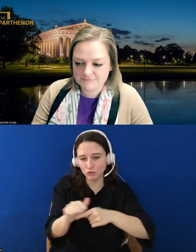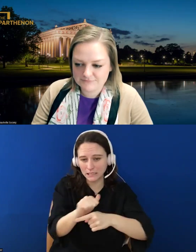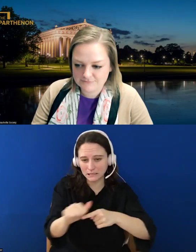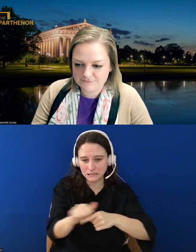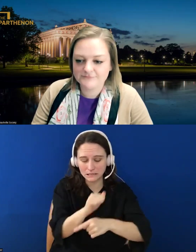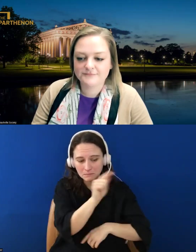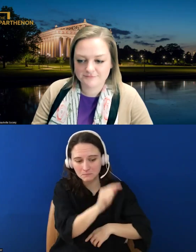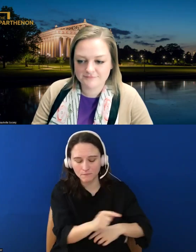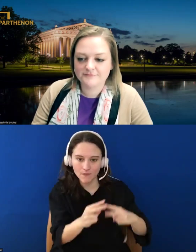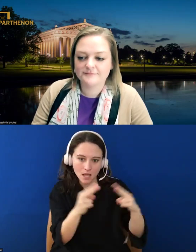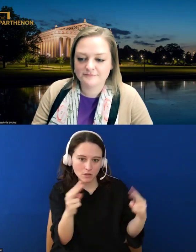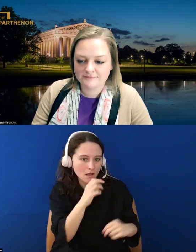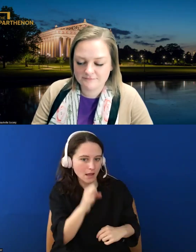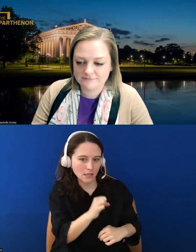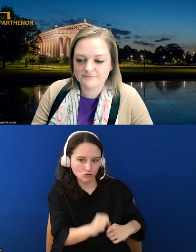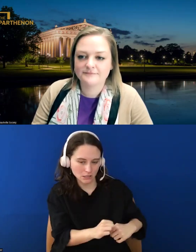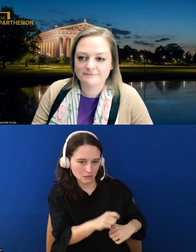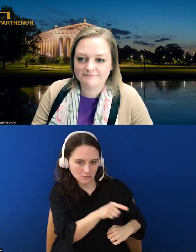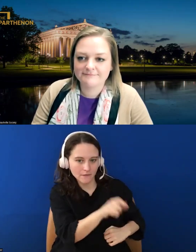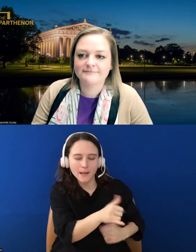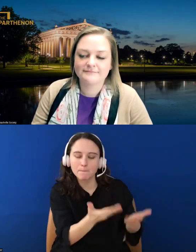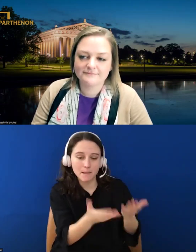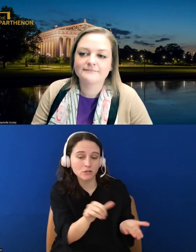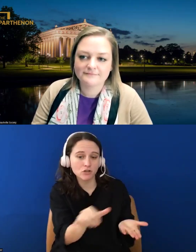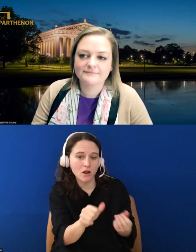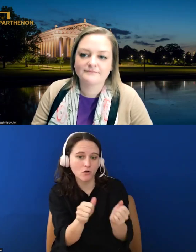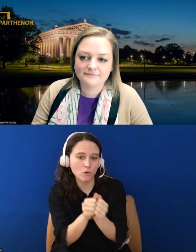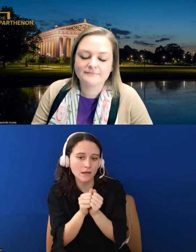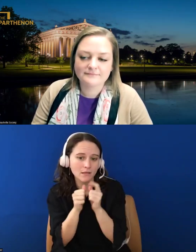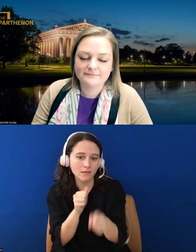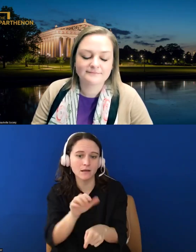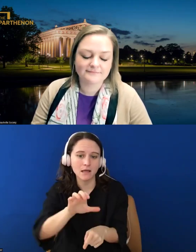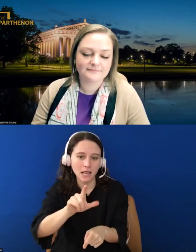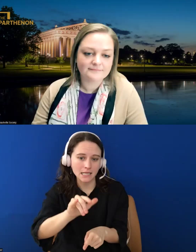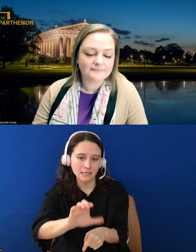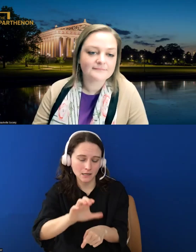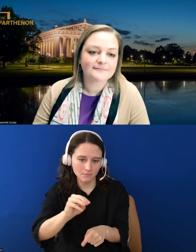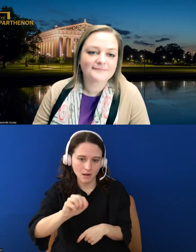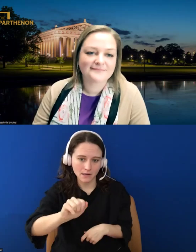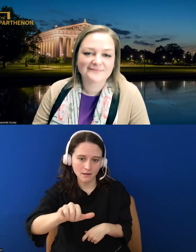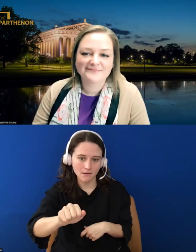are very ancient that maybe share with the Maya, the classic Maya.